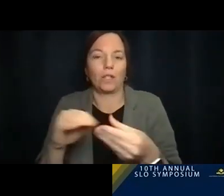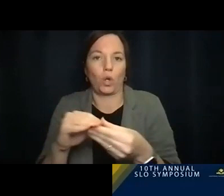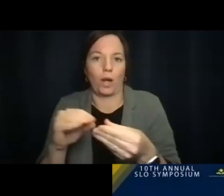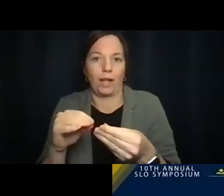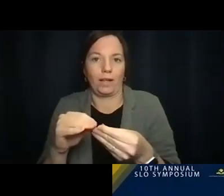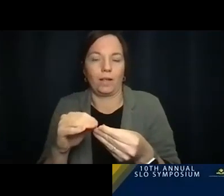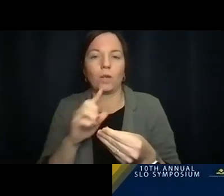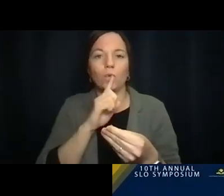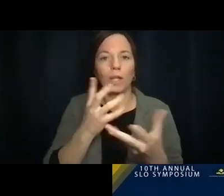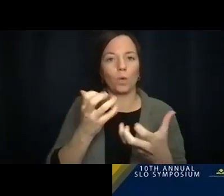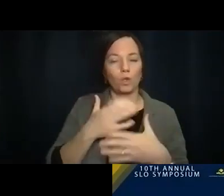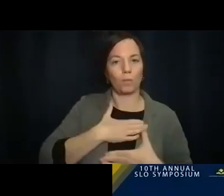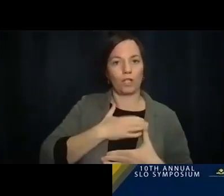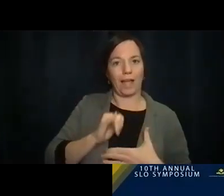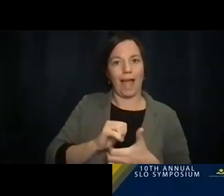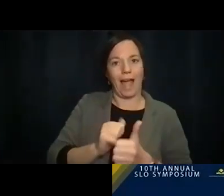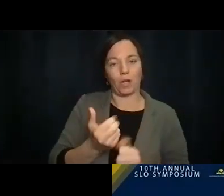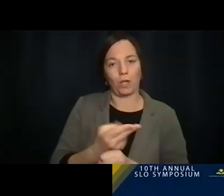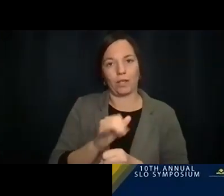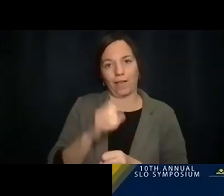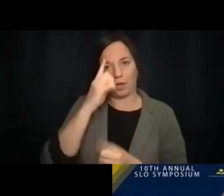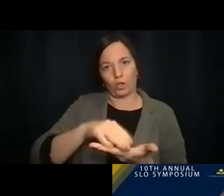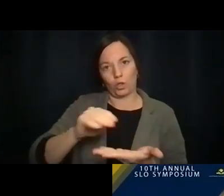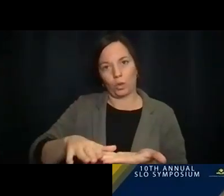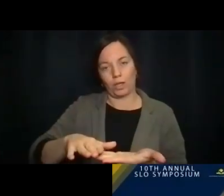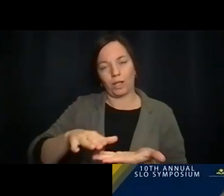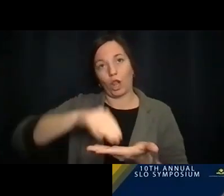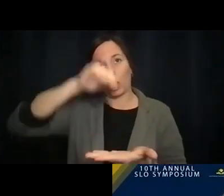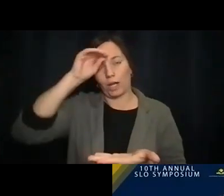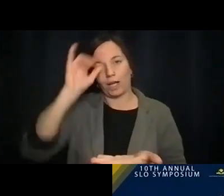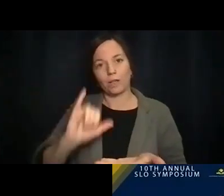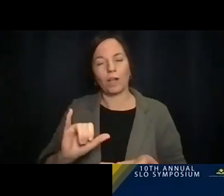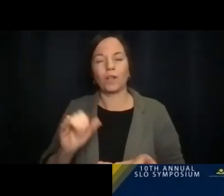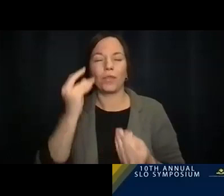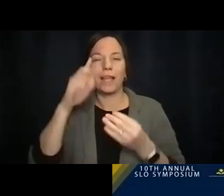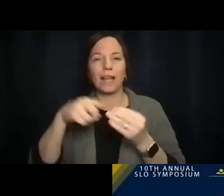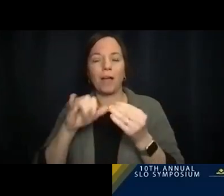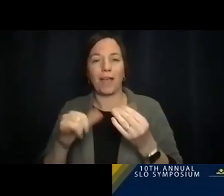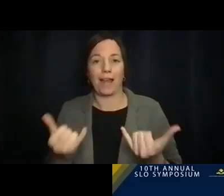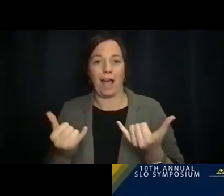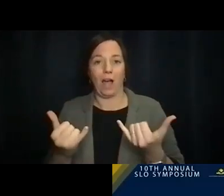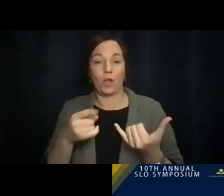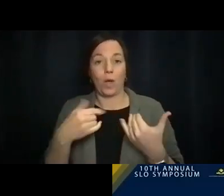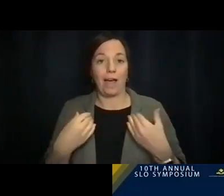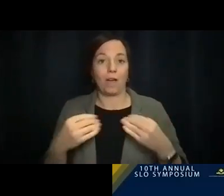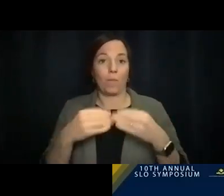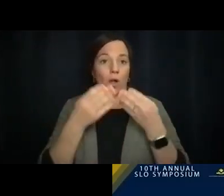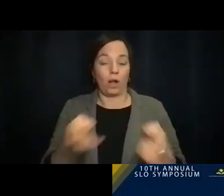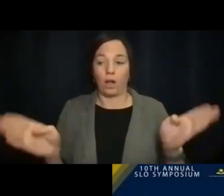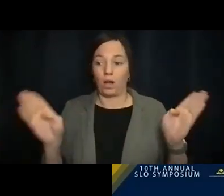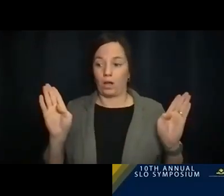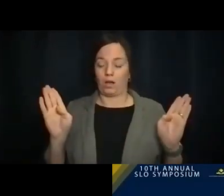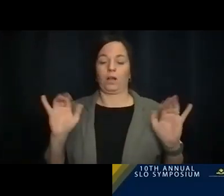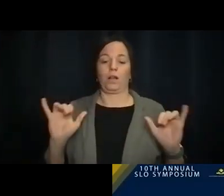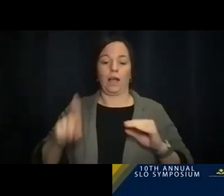and think about with student learning. How do we utilize that as well? And so just think about that. Now that you have a broader scope into the dataverse, how